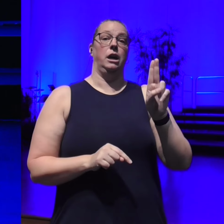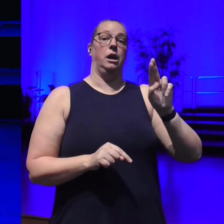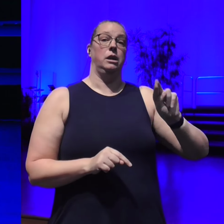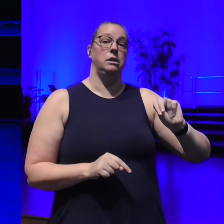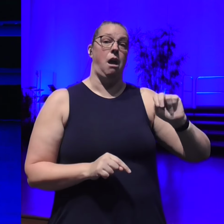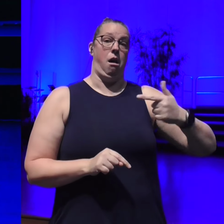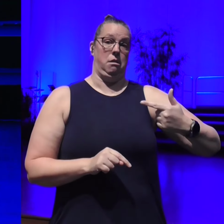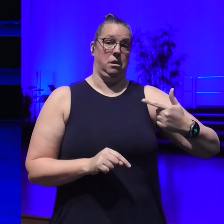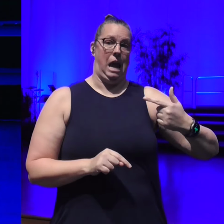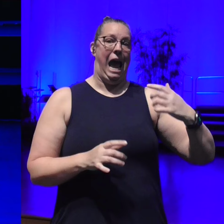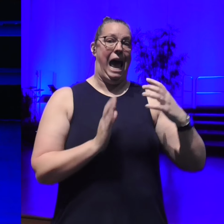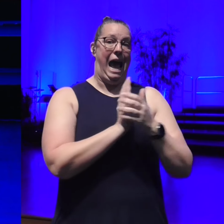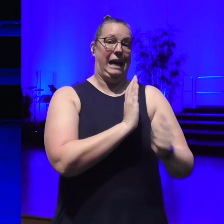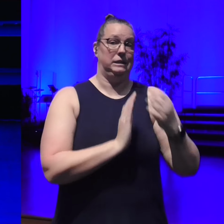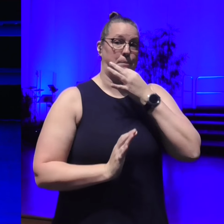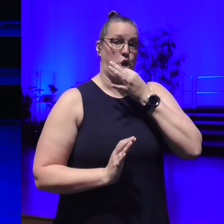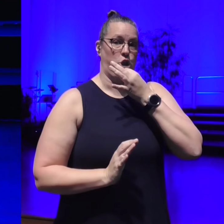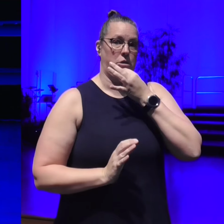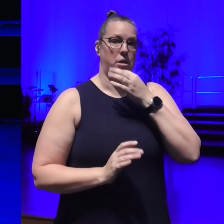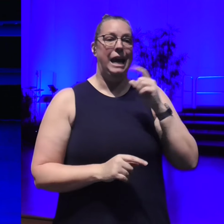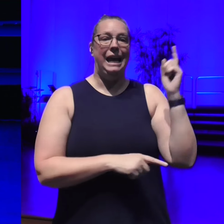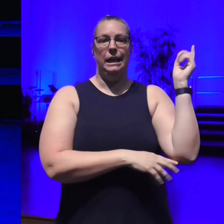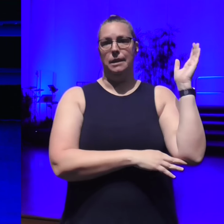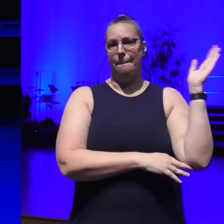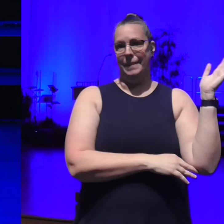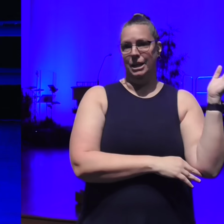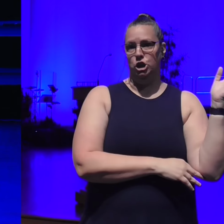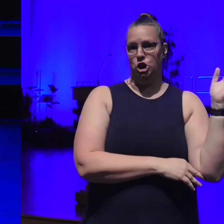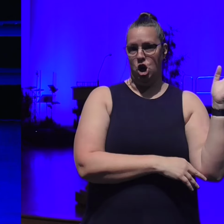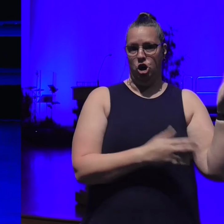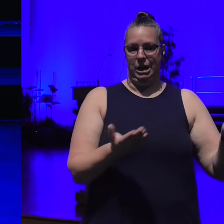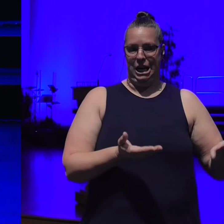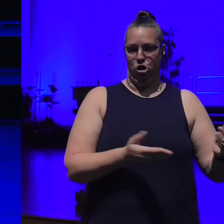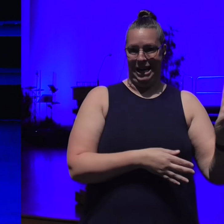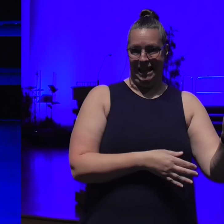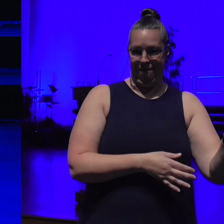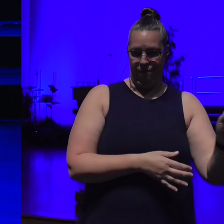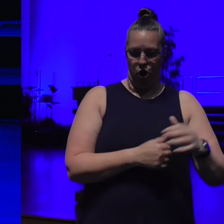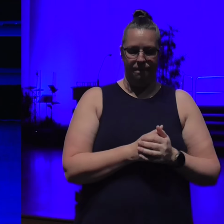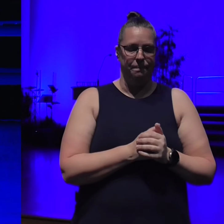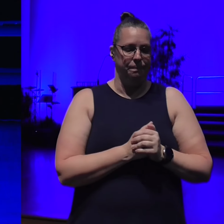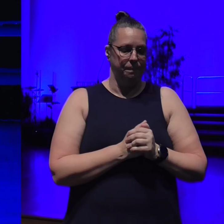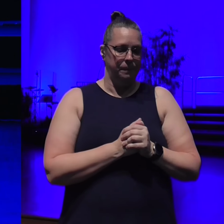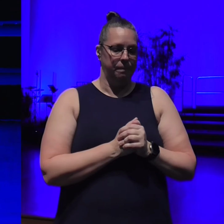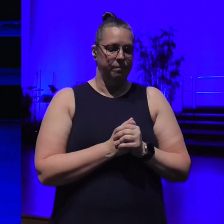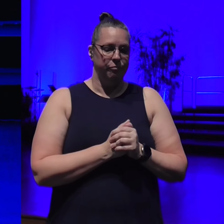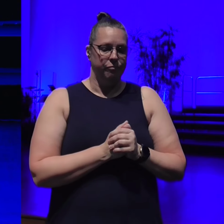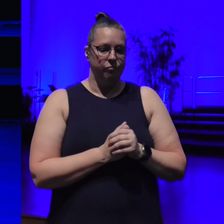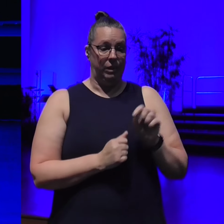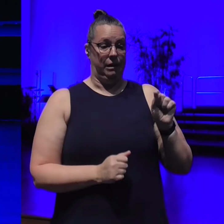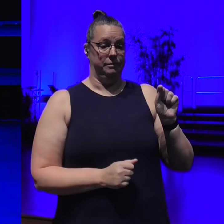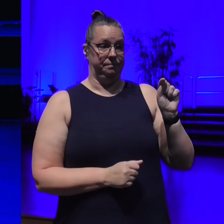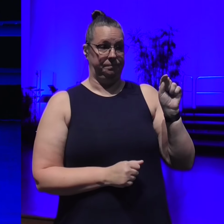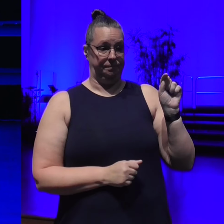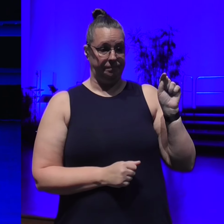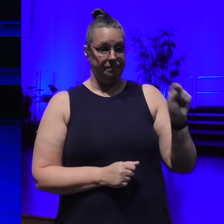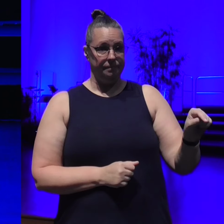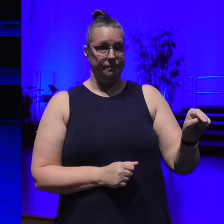expert, who's a minister at Highlands Ministry in Denver, Highlands Church, who is